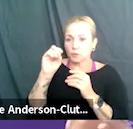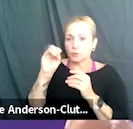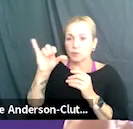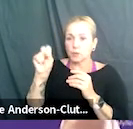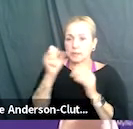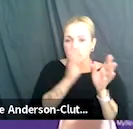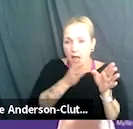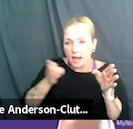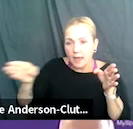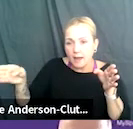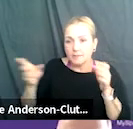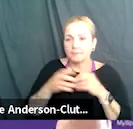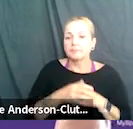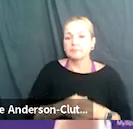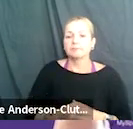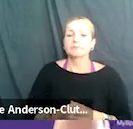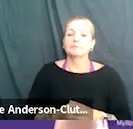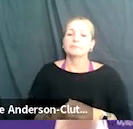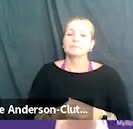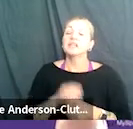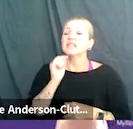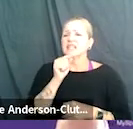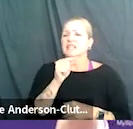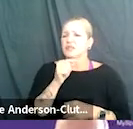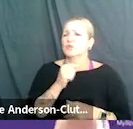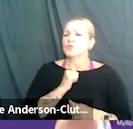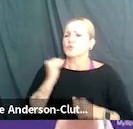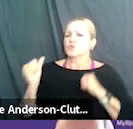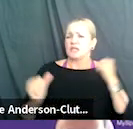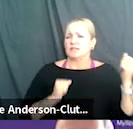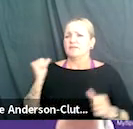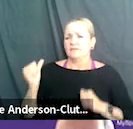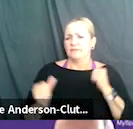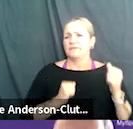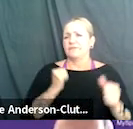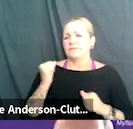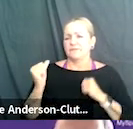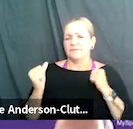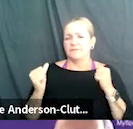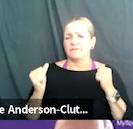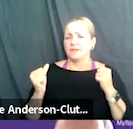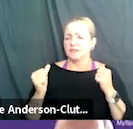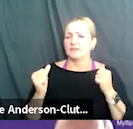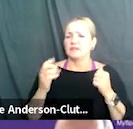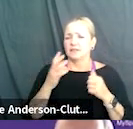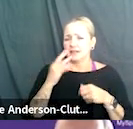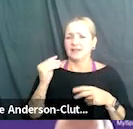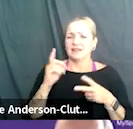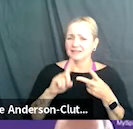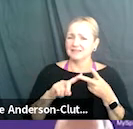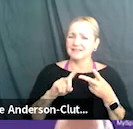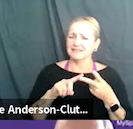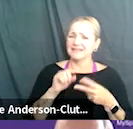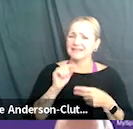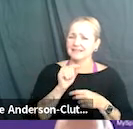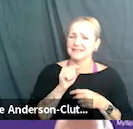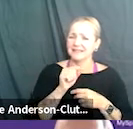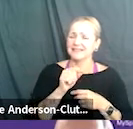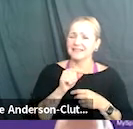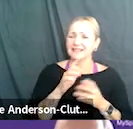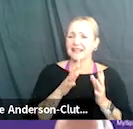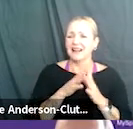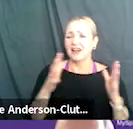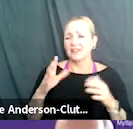He had a history of significant aggression and self-injurious behavior. So he's been on risperidone, aripiprazole, and olanzapine. On olanzapine, there